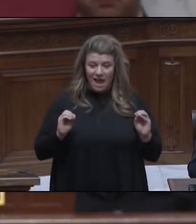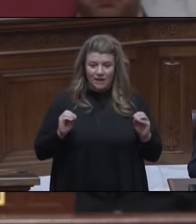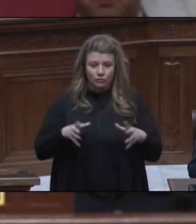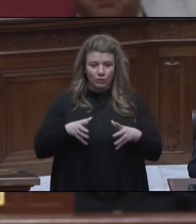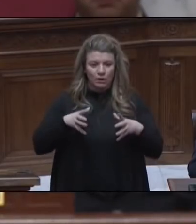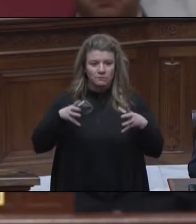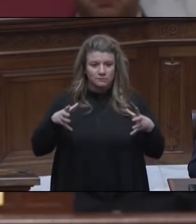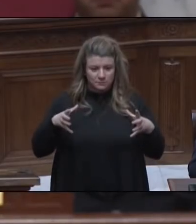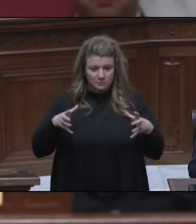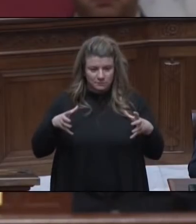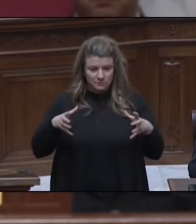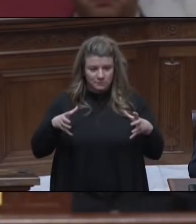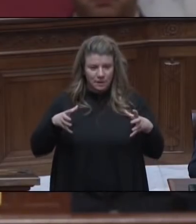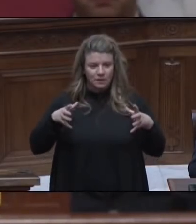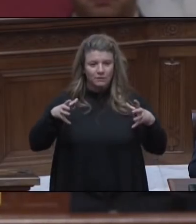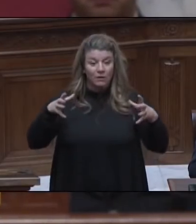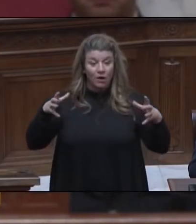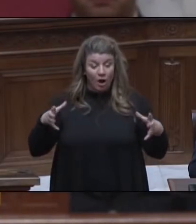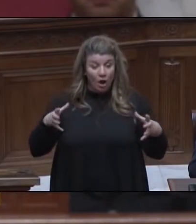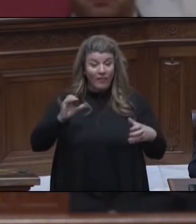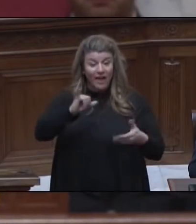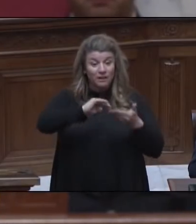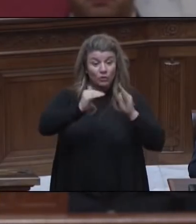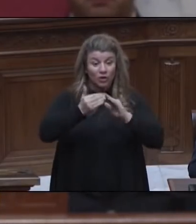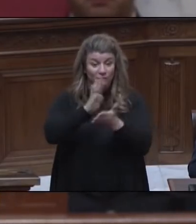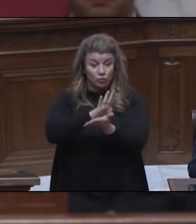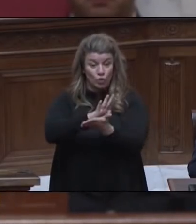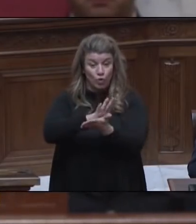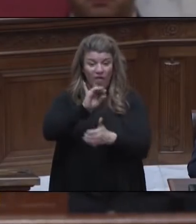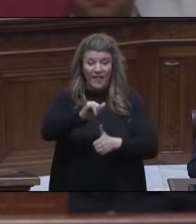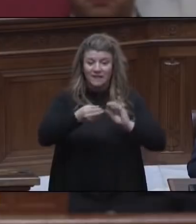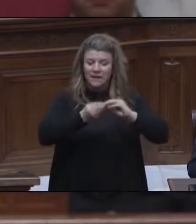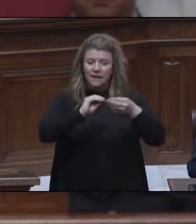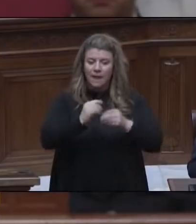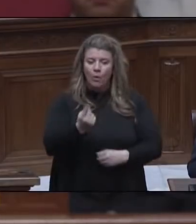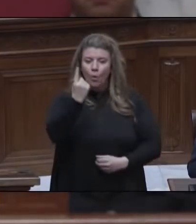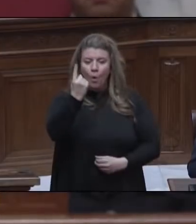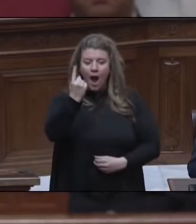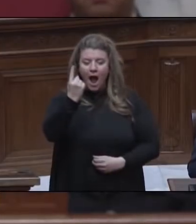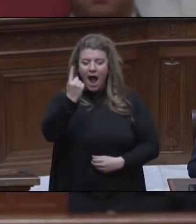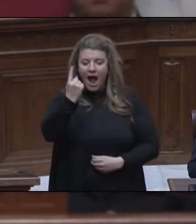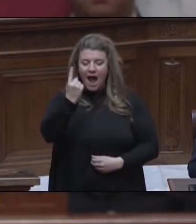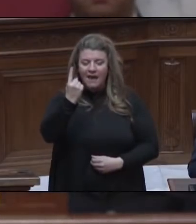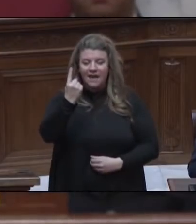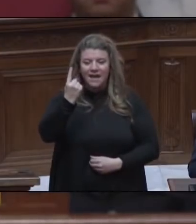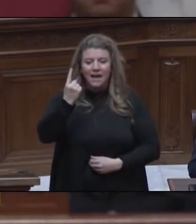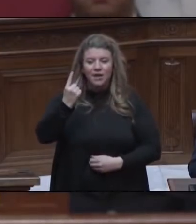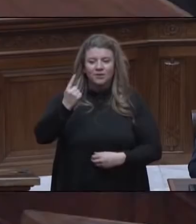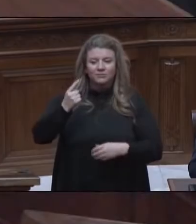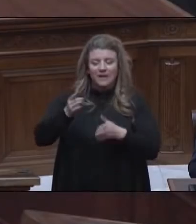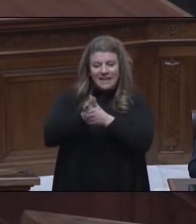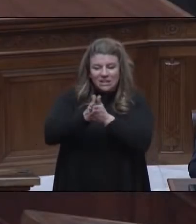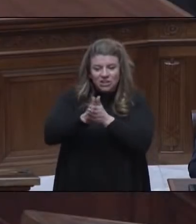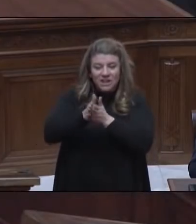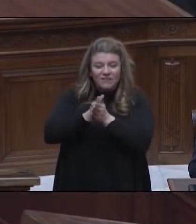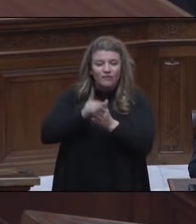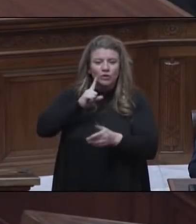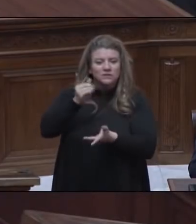grown. His communities and schools is the #1 dropout prevention initiative in the nation right